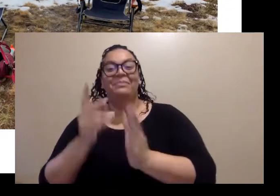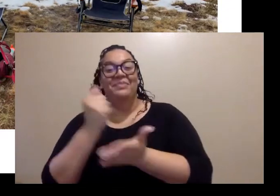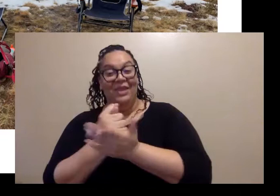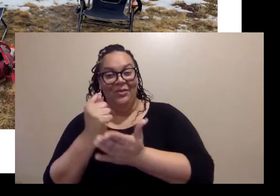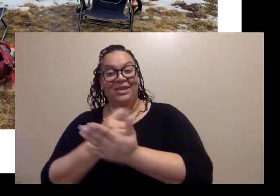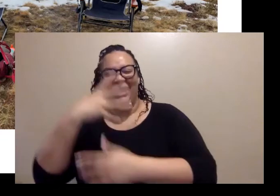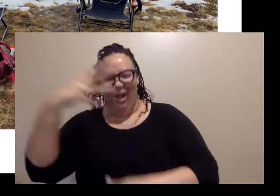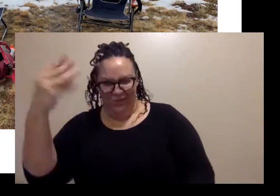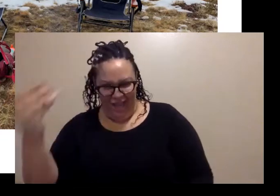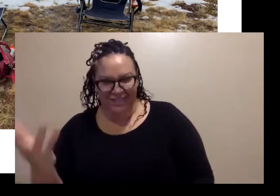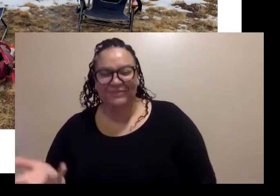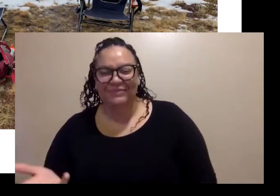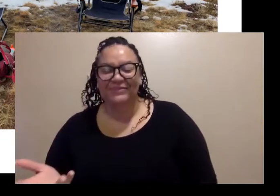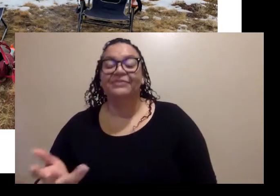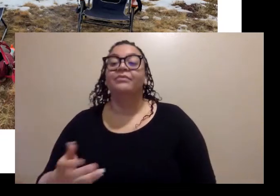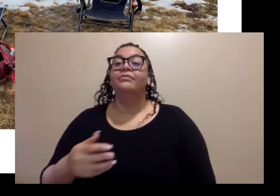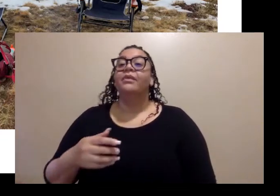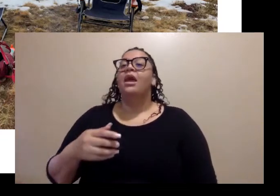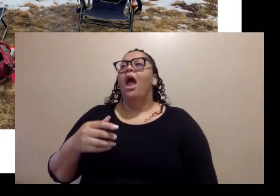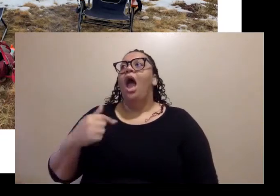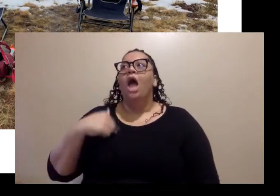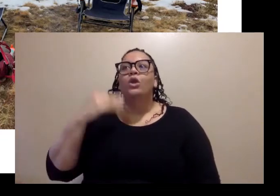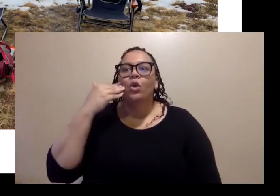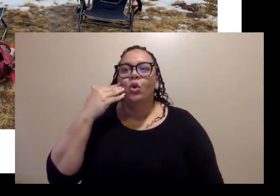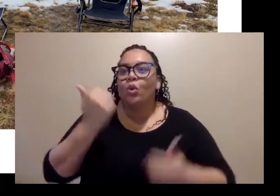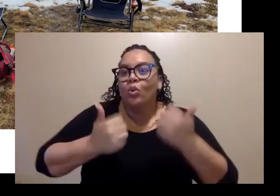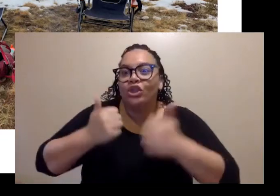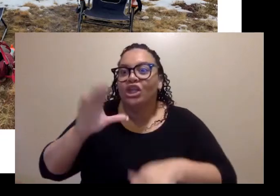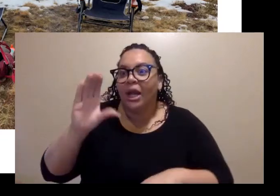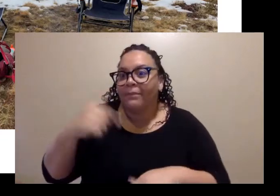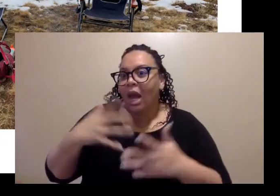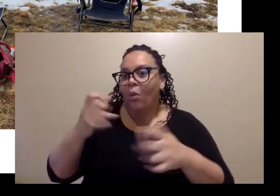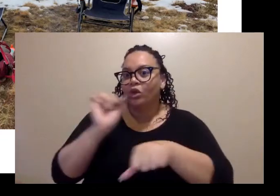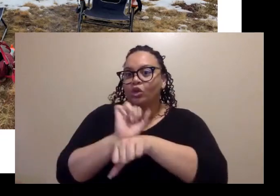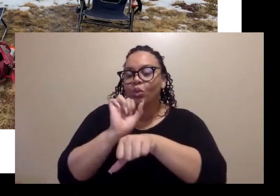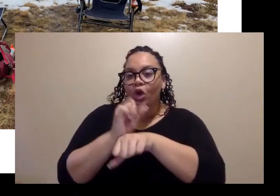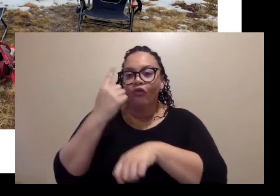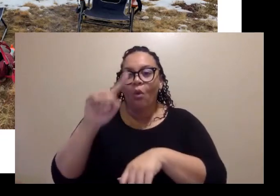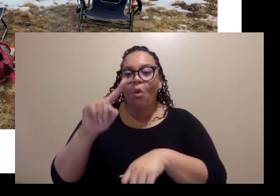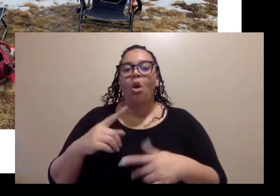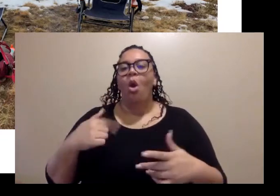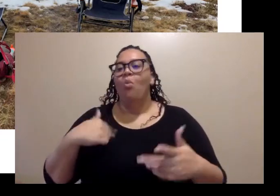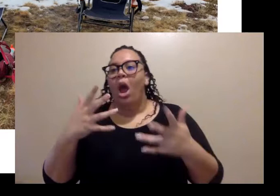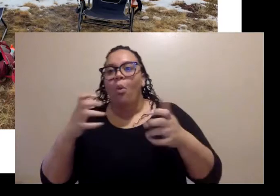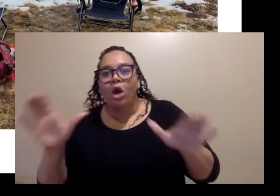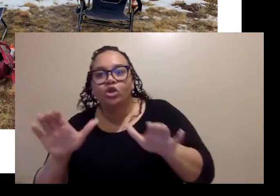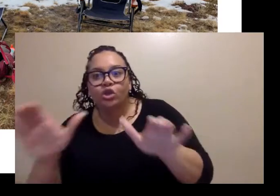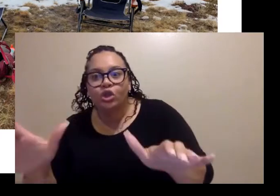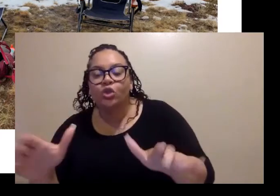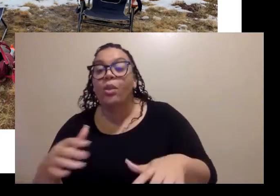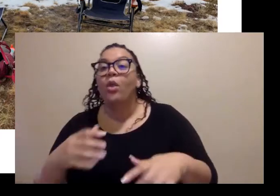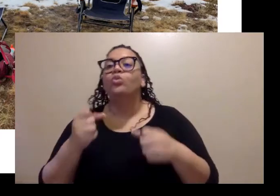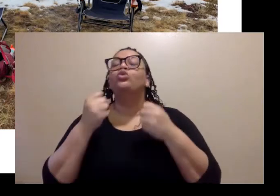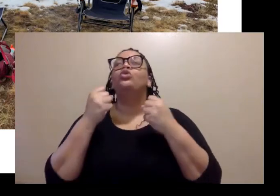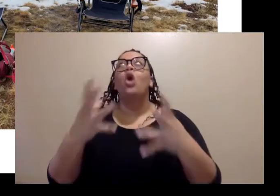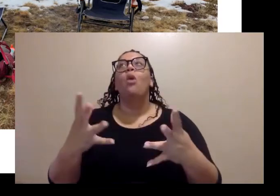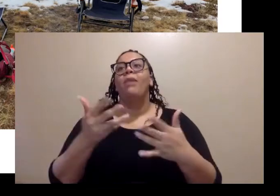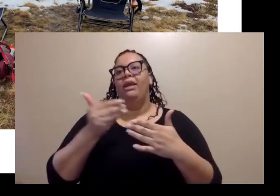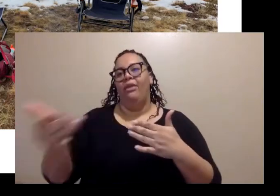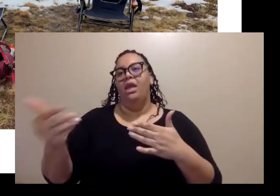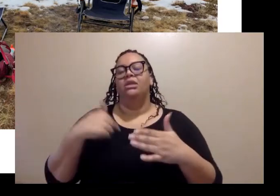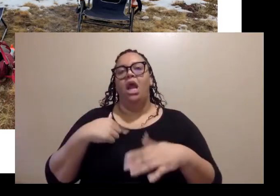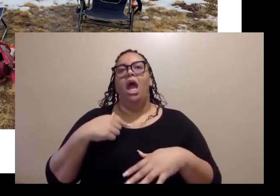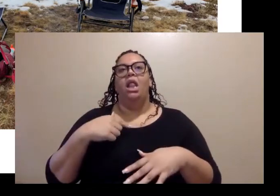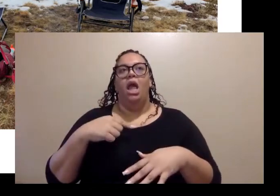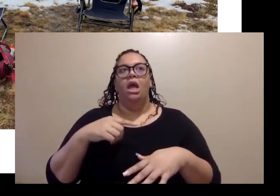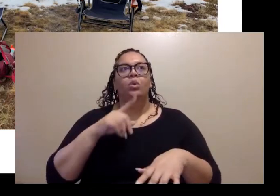for. I knew what I wanted to do. And there were so many strategical things that led me to that place.